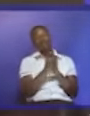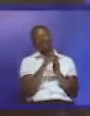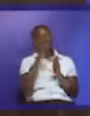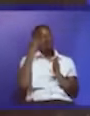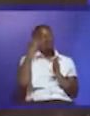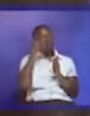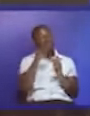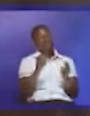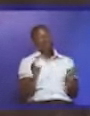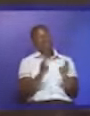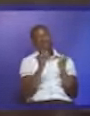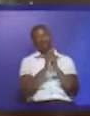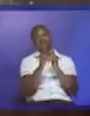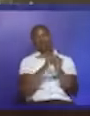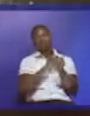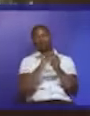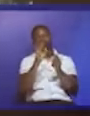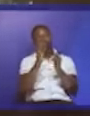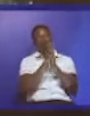life.